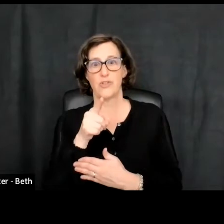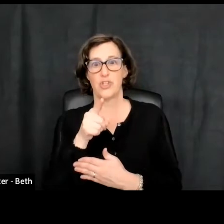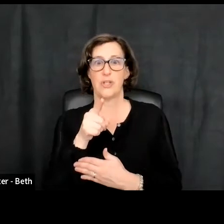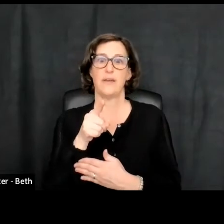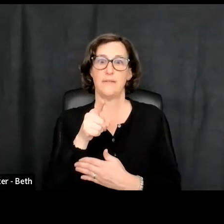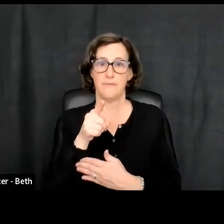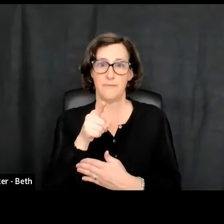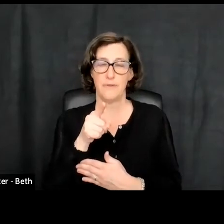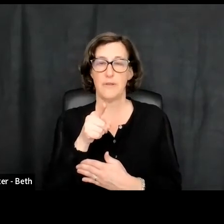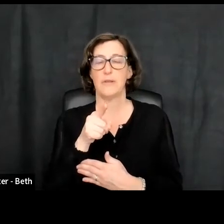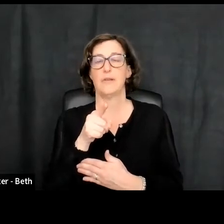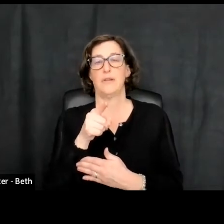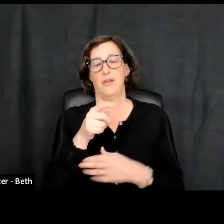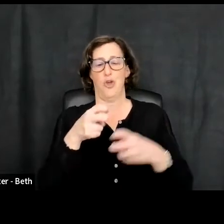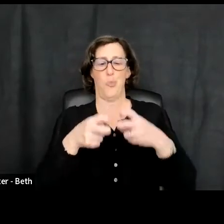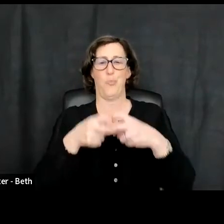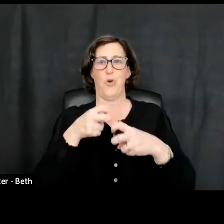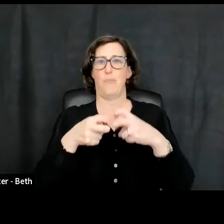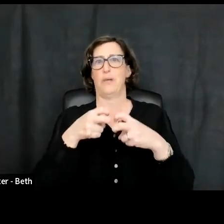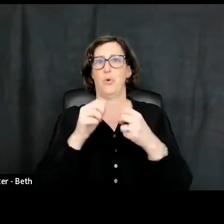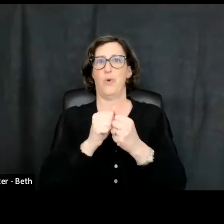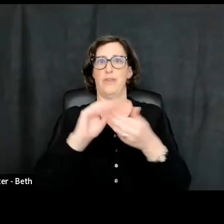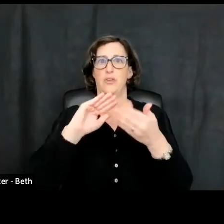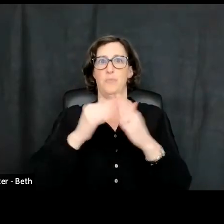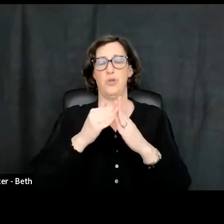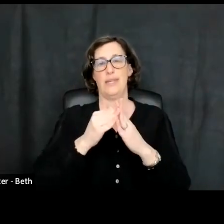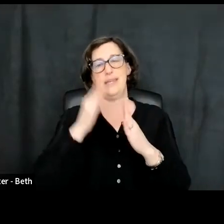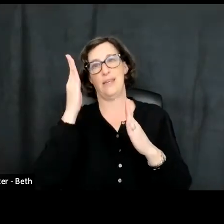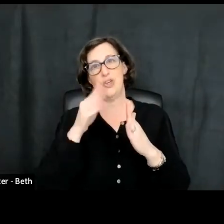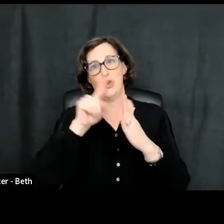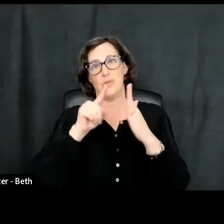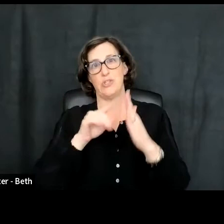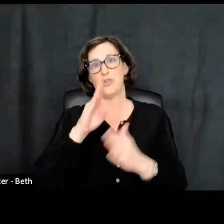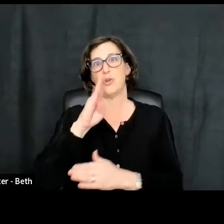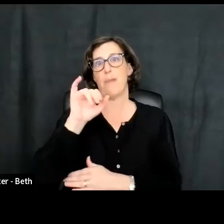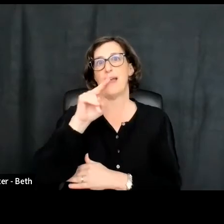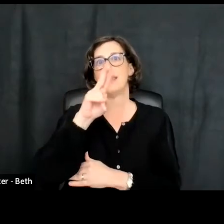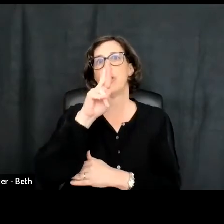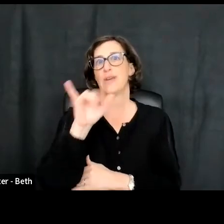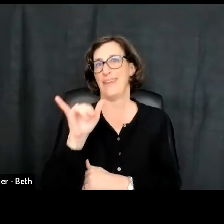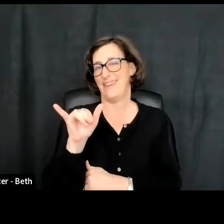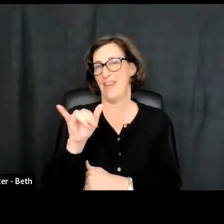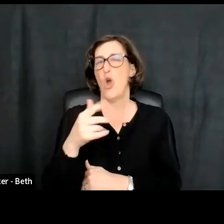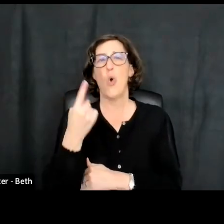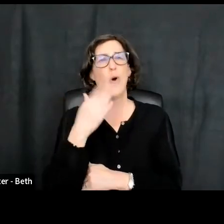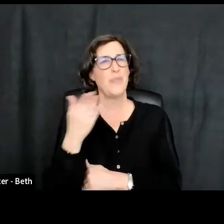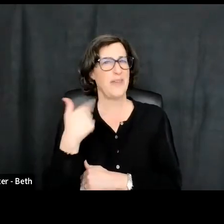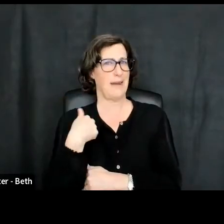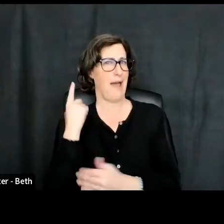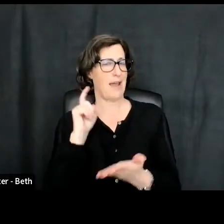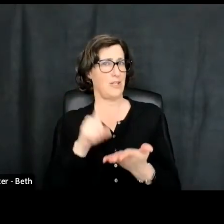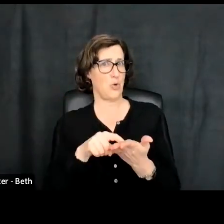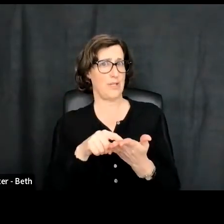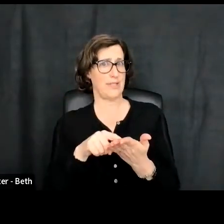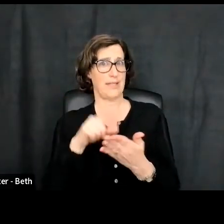know, this community / researcher binary, because I think one of the first things I noticed in our